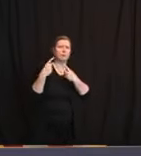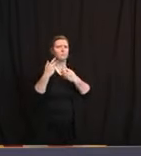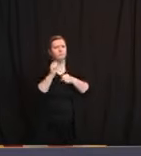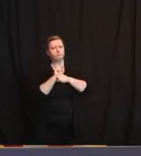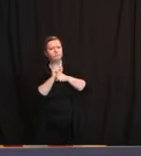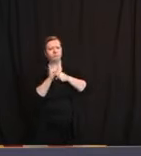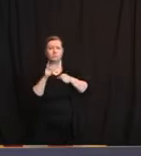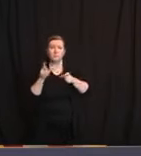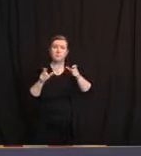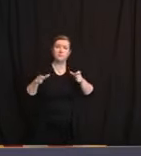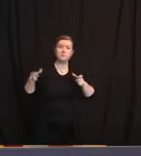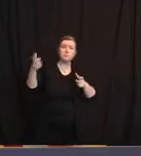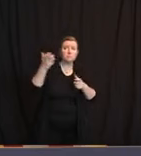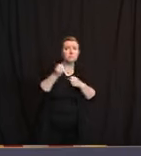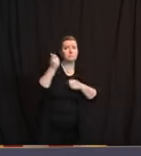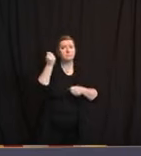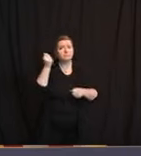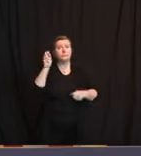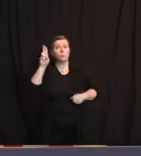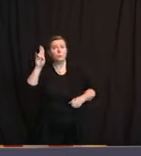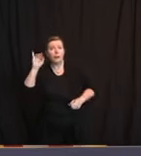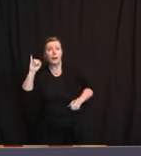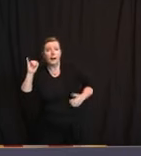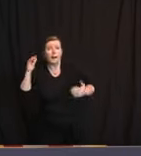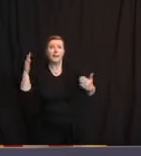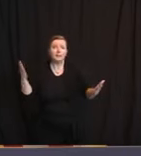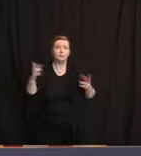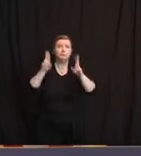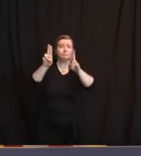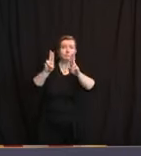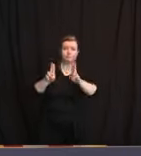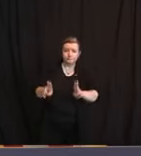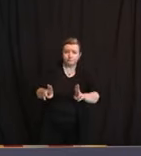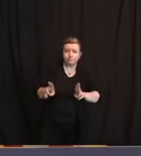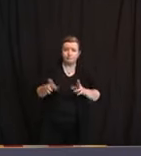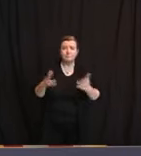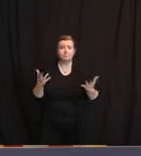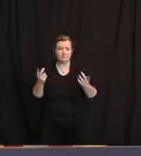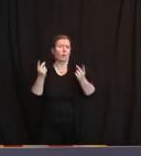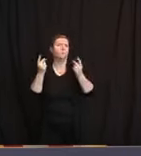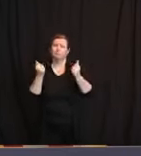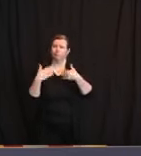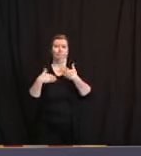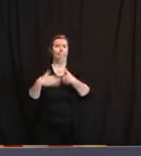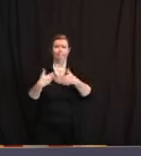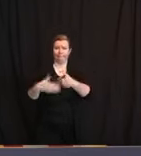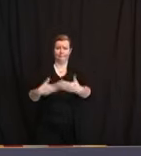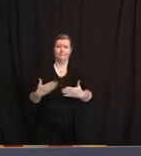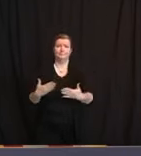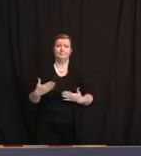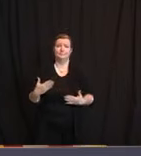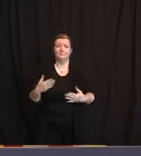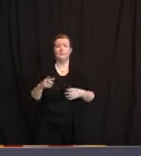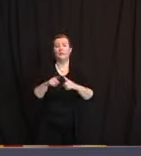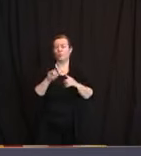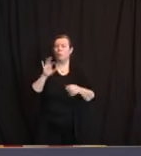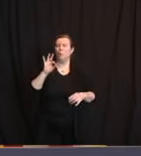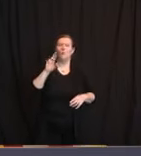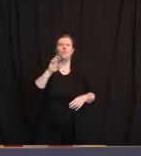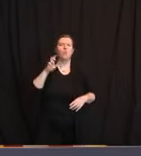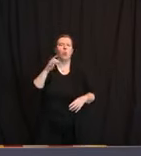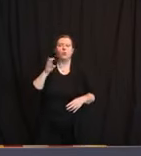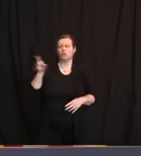a swift determination of their claim. And the freeholder is here because today we have some good news for our shore and